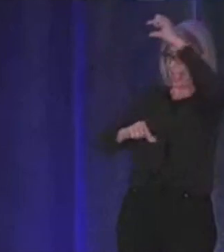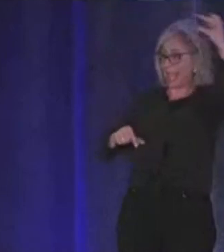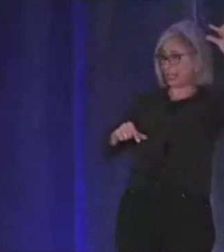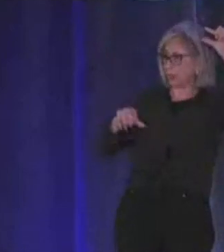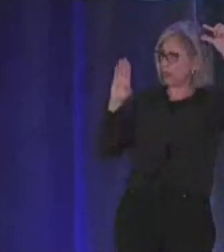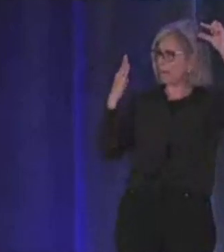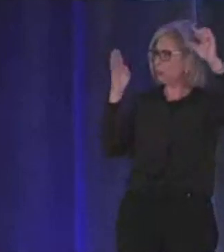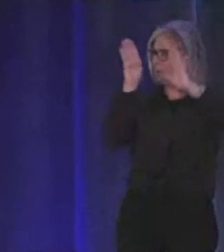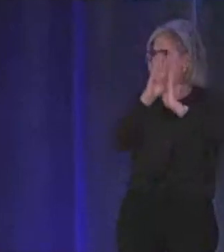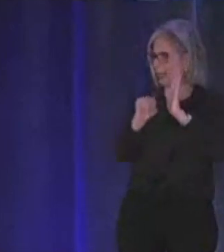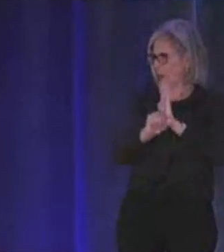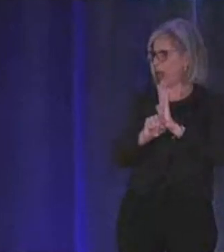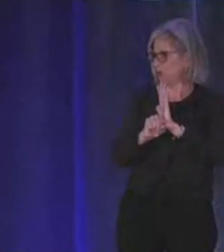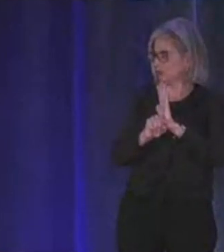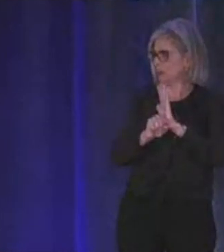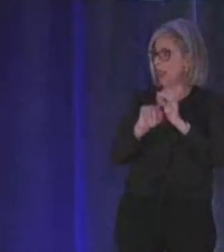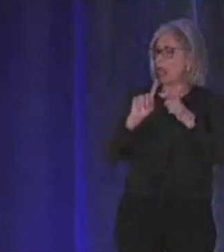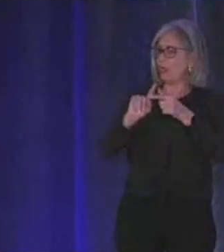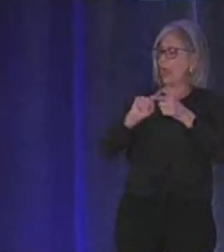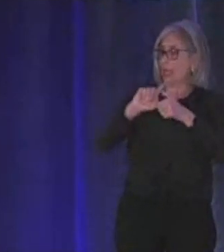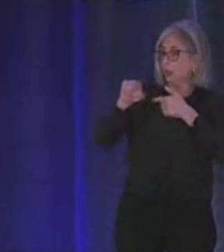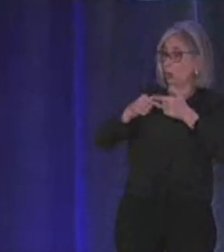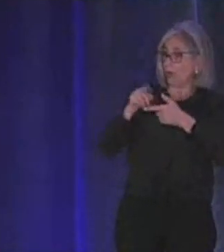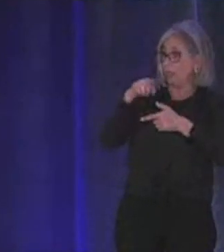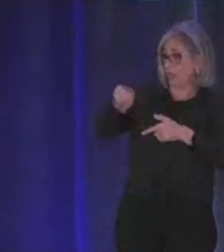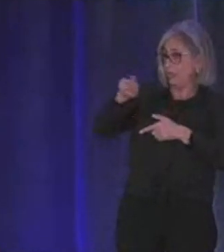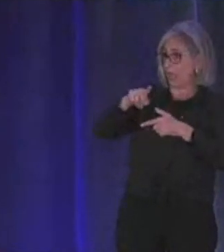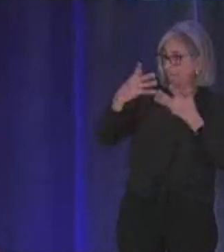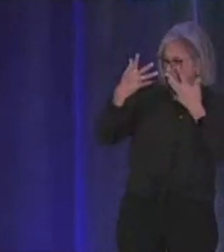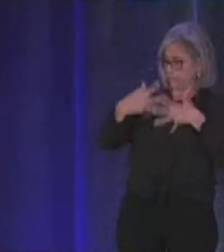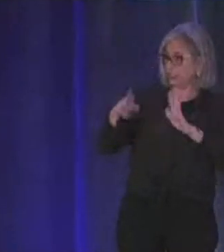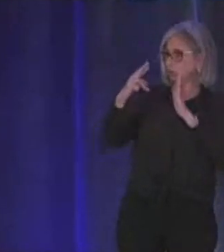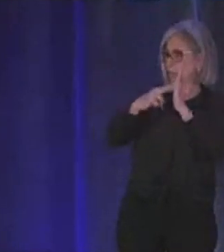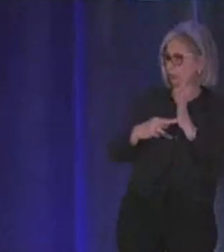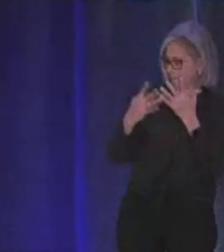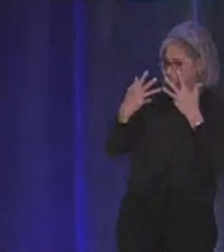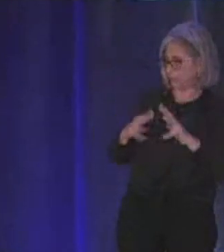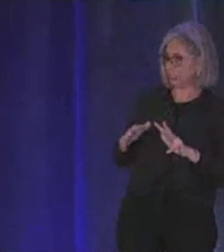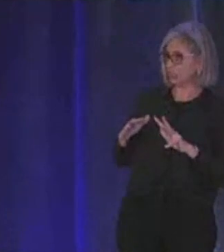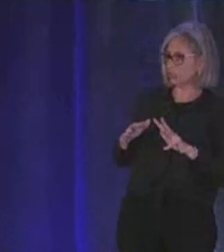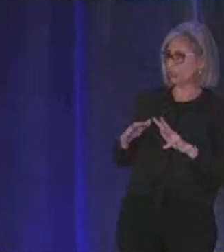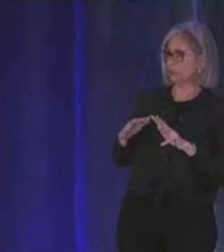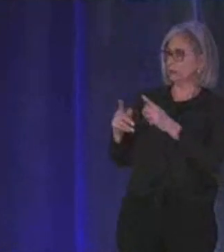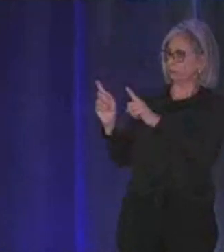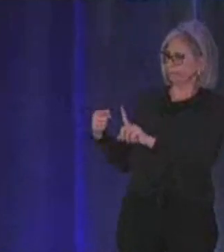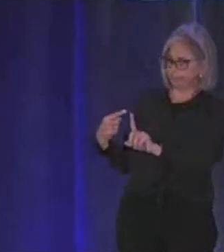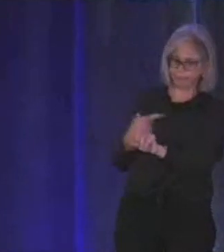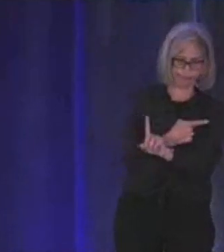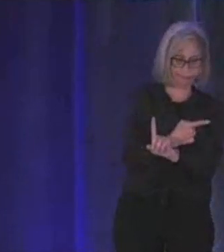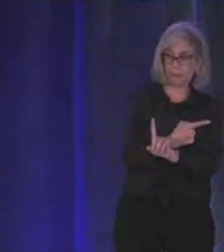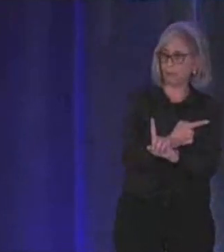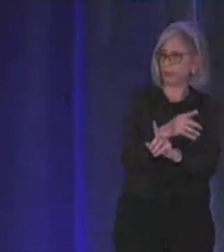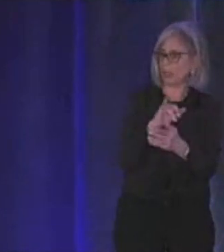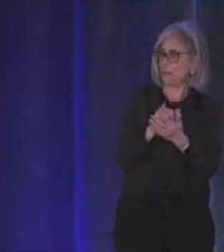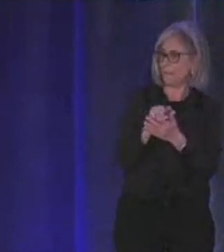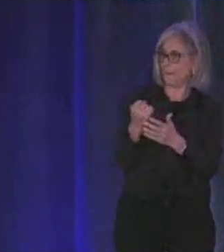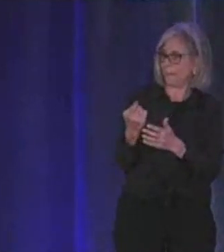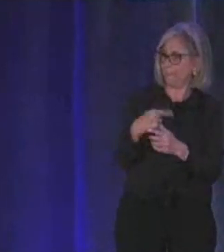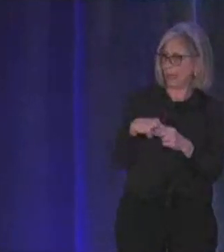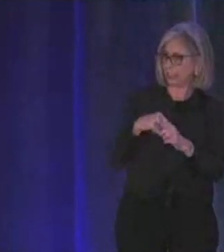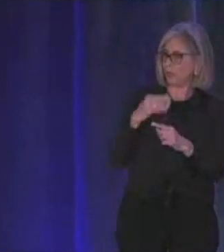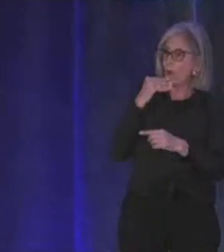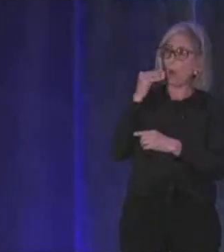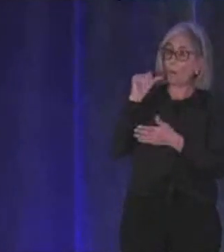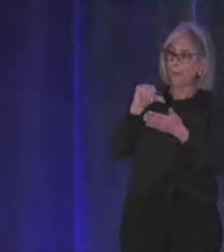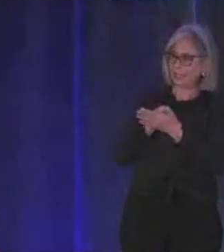blue background. Then once they complete the registration, they get redirected back to kind of like a